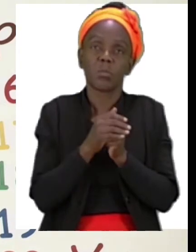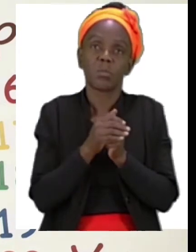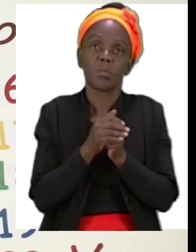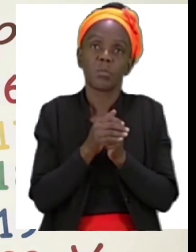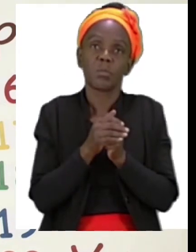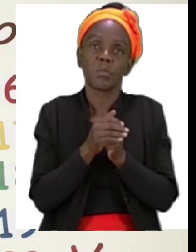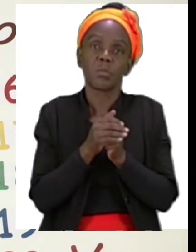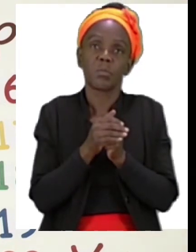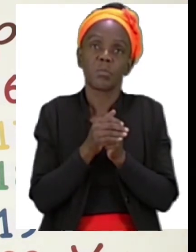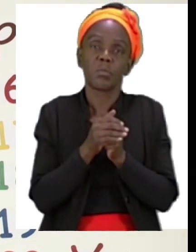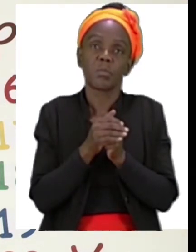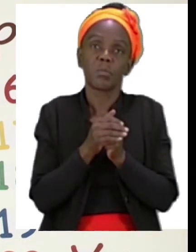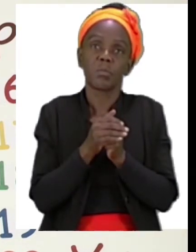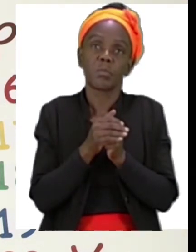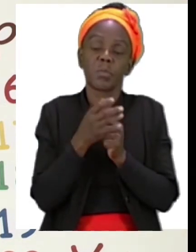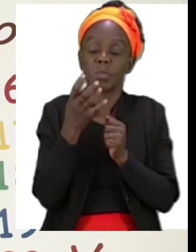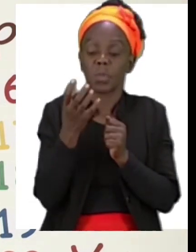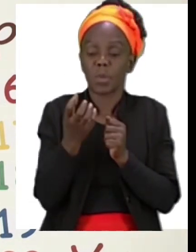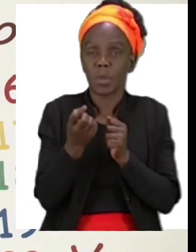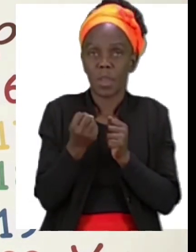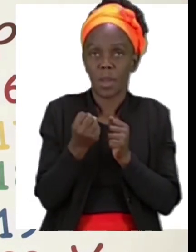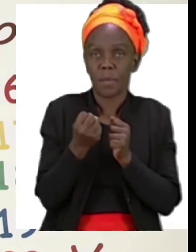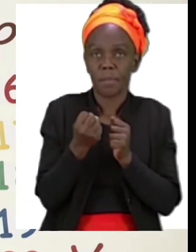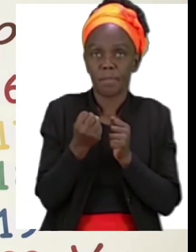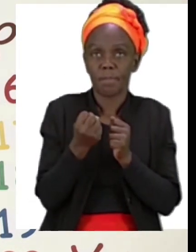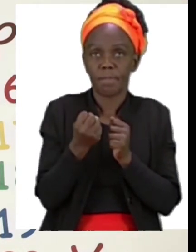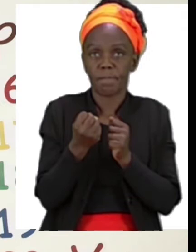there we go, have,